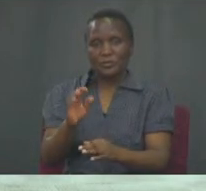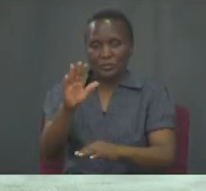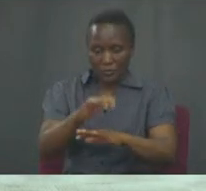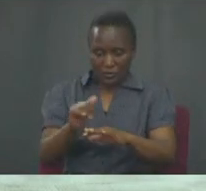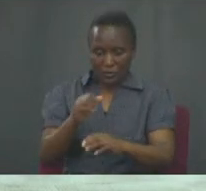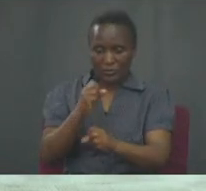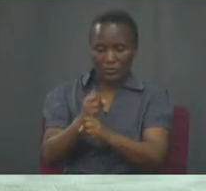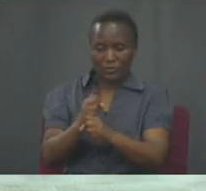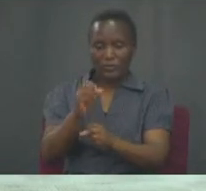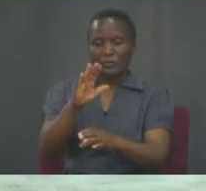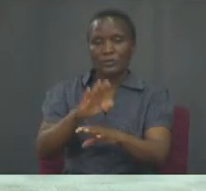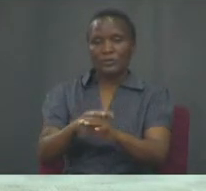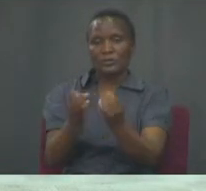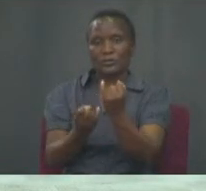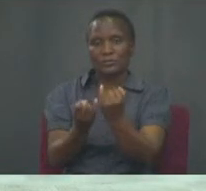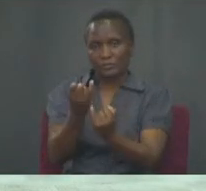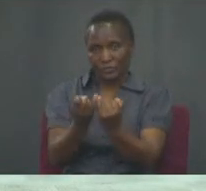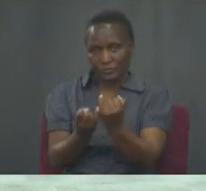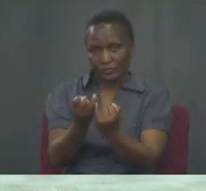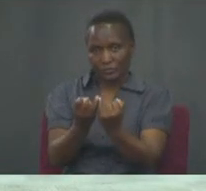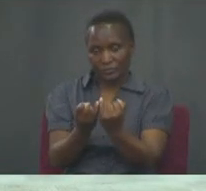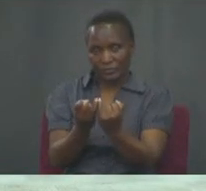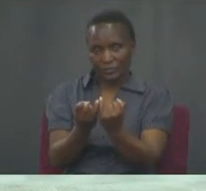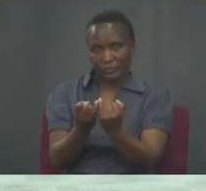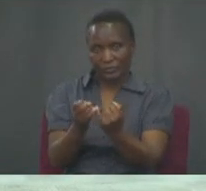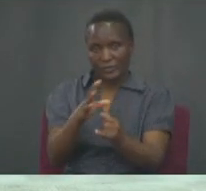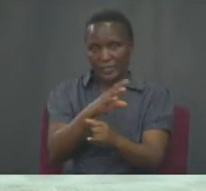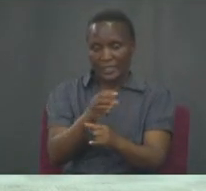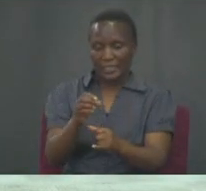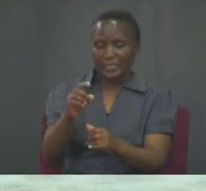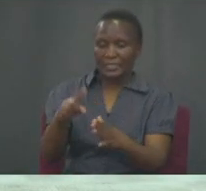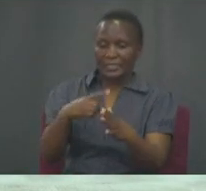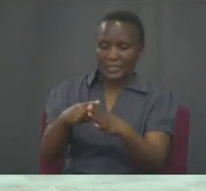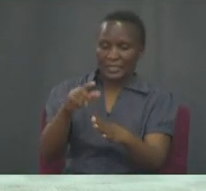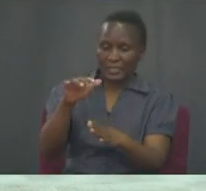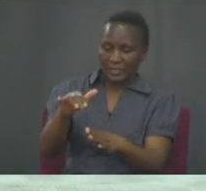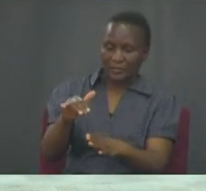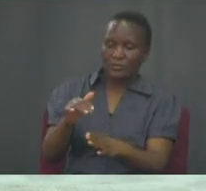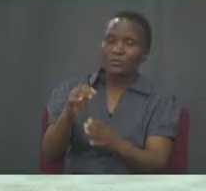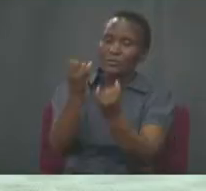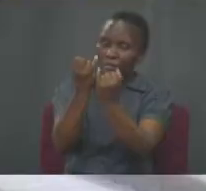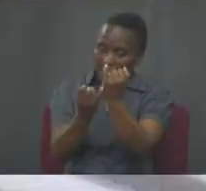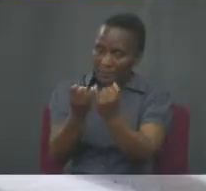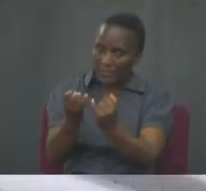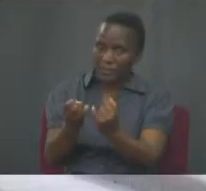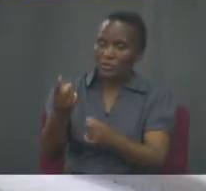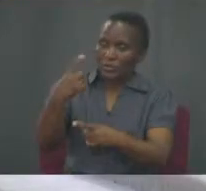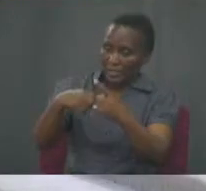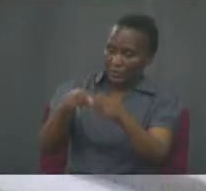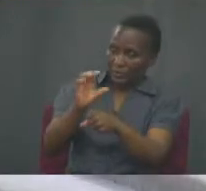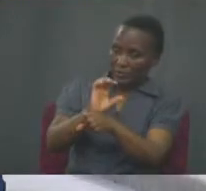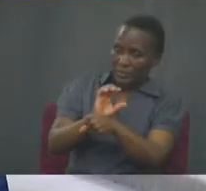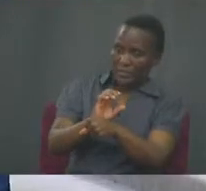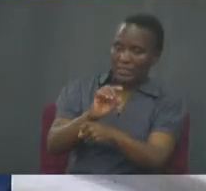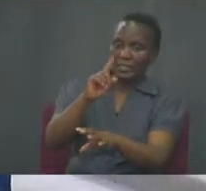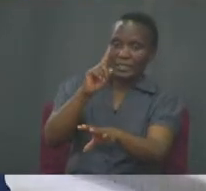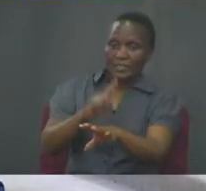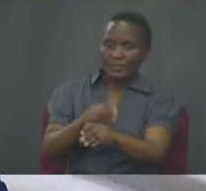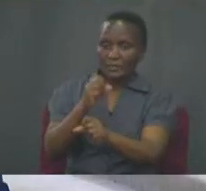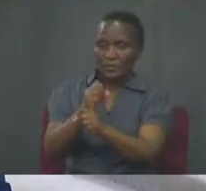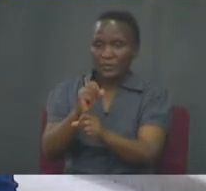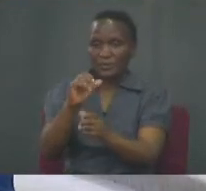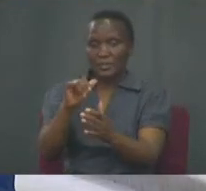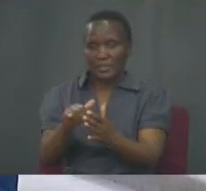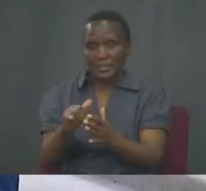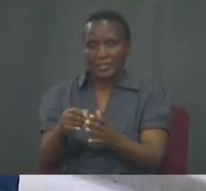work on Sabbath, is of coming to church on Sabbath. That's your step of faith. And when you have done that, you have come down off Mount